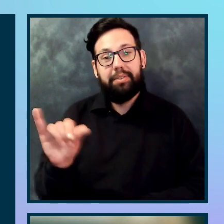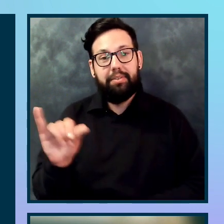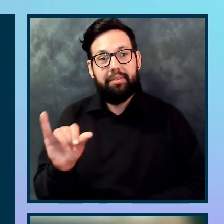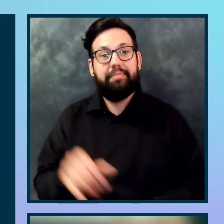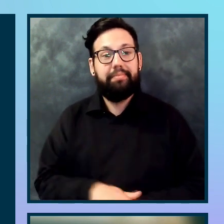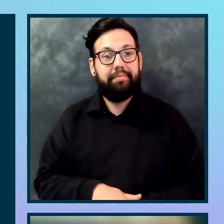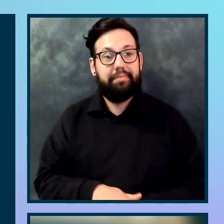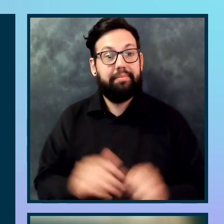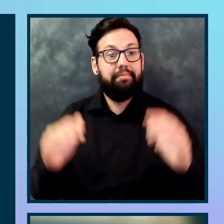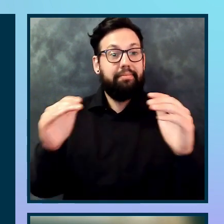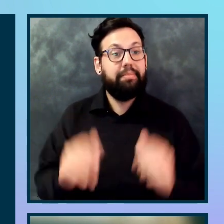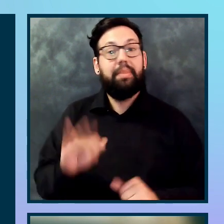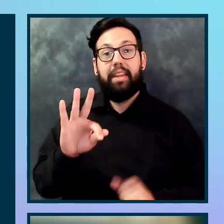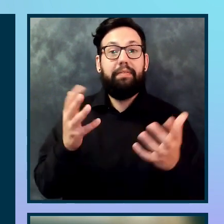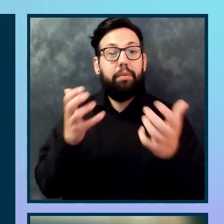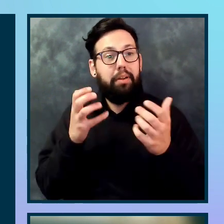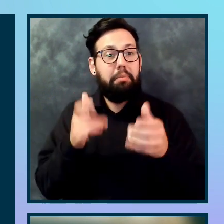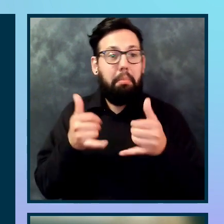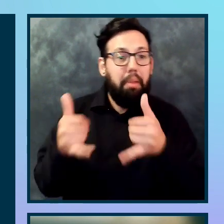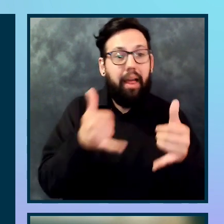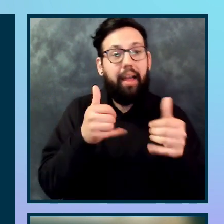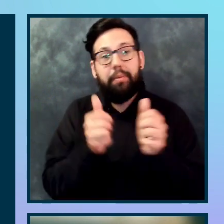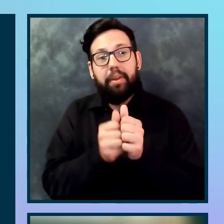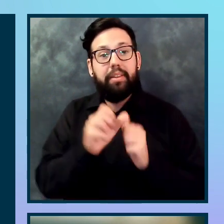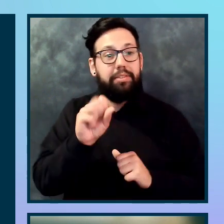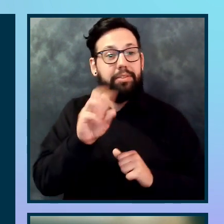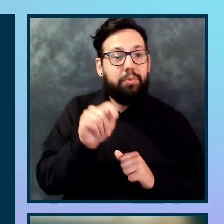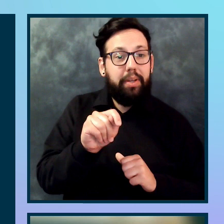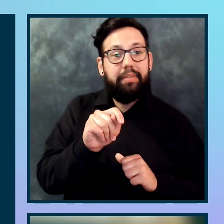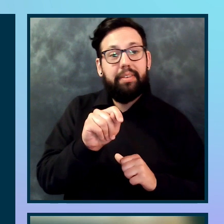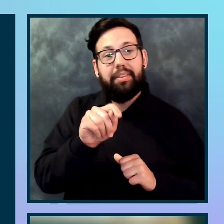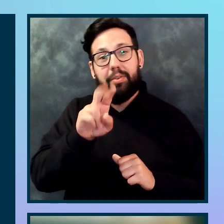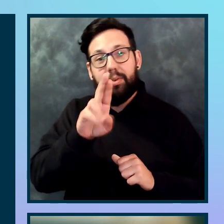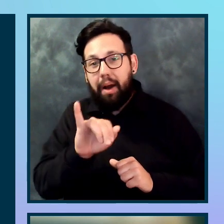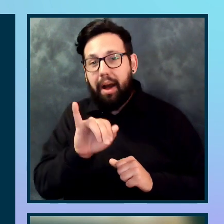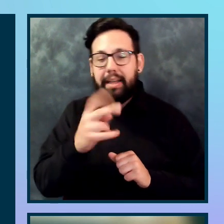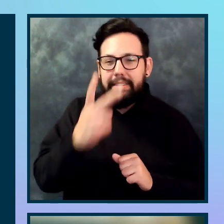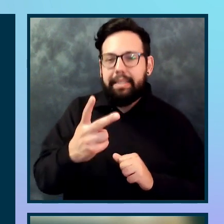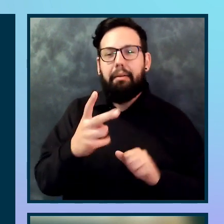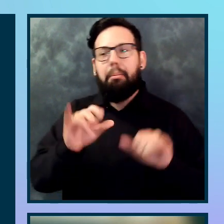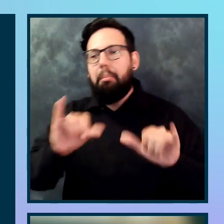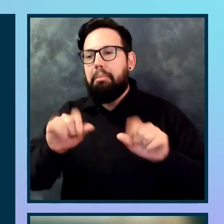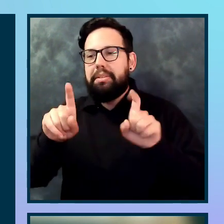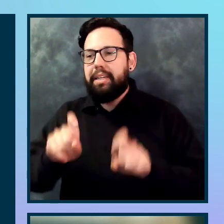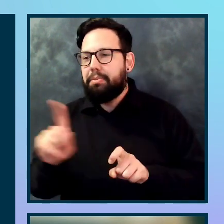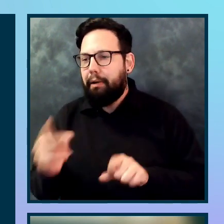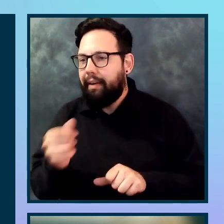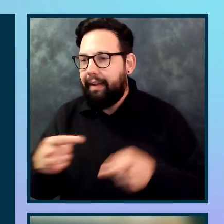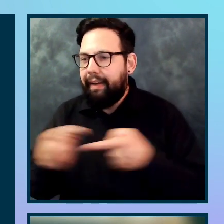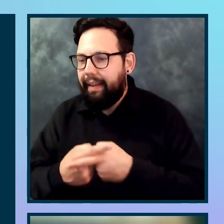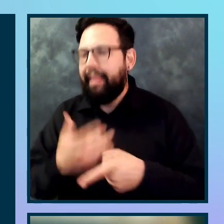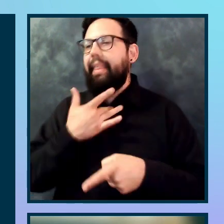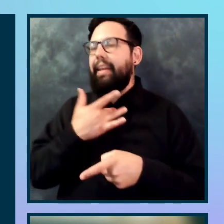around with the accessibility of Swiftui and get hands-on with it to learn about the gotchas and goodies, you can feel free to download